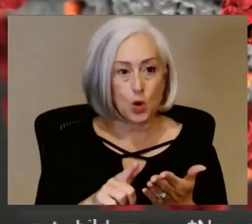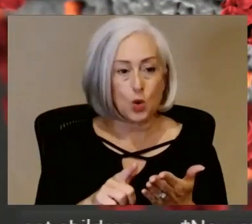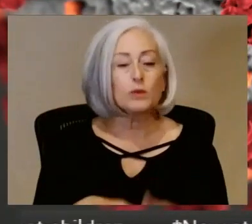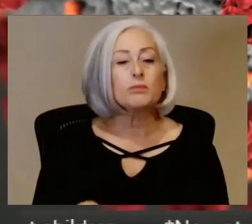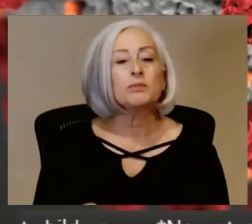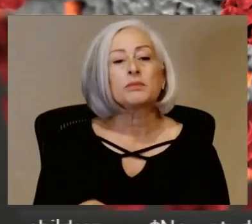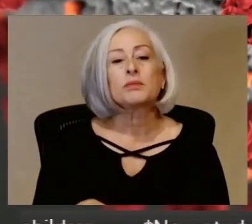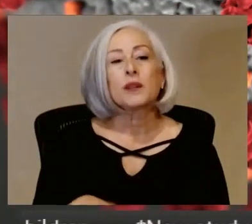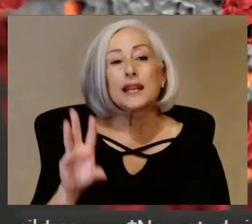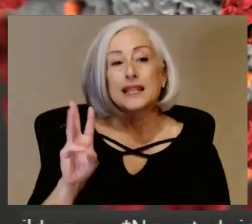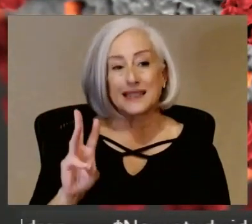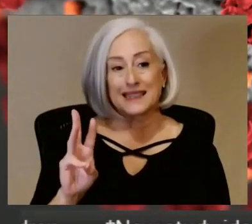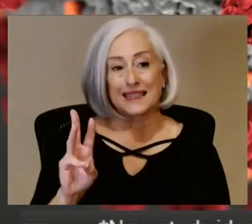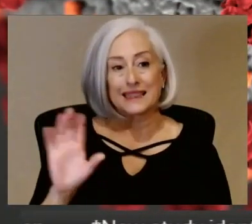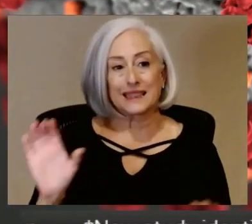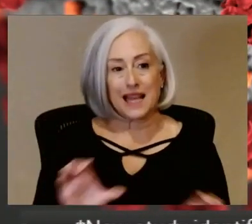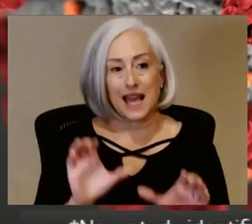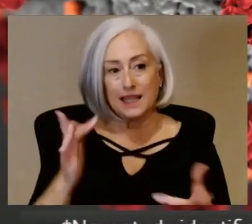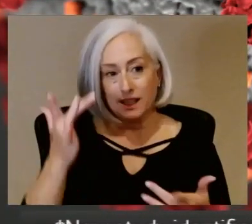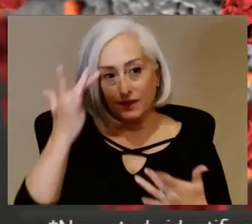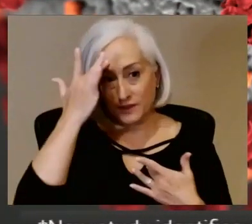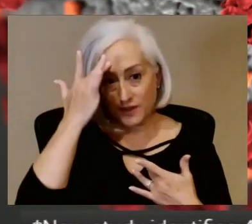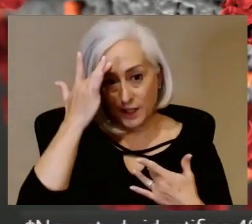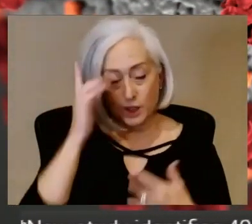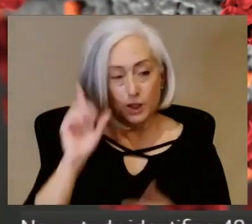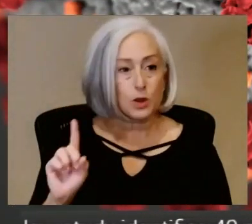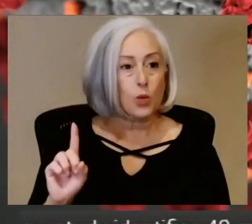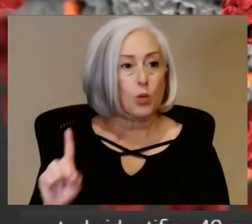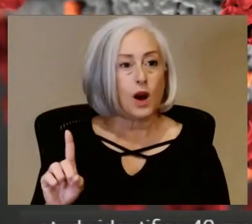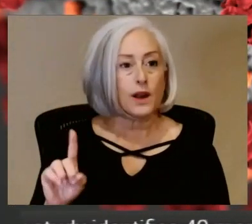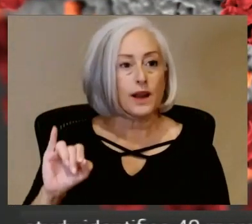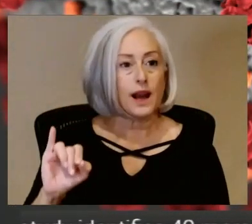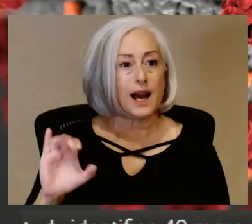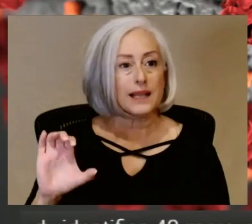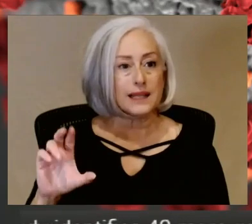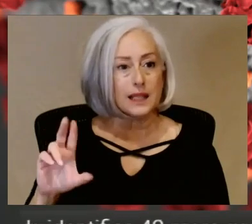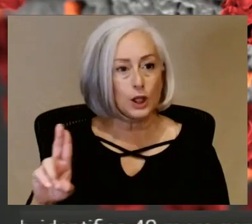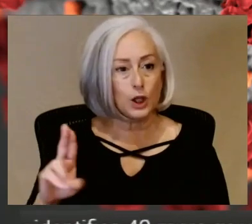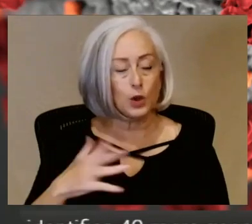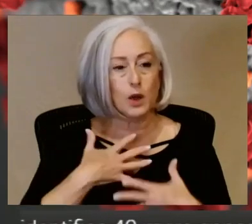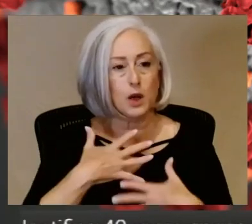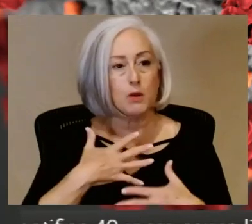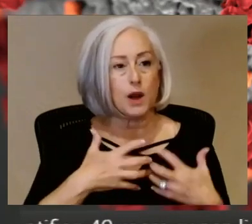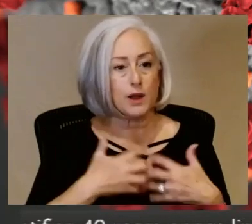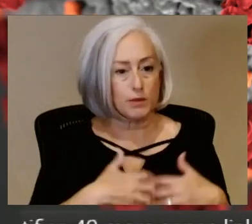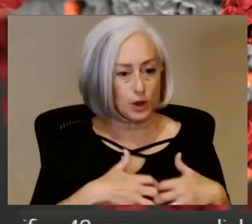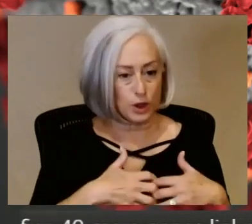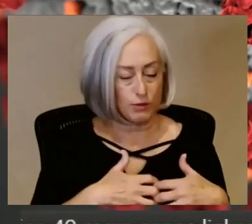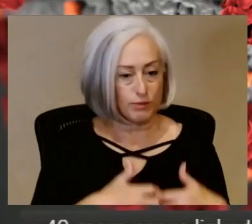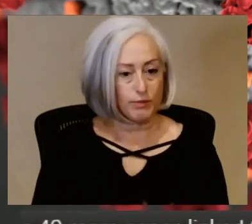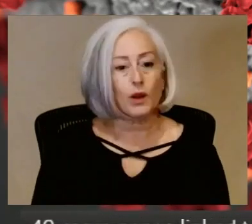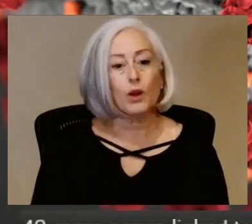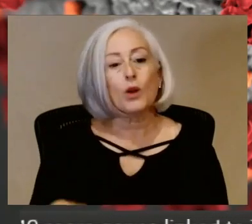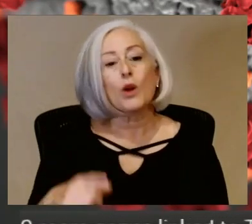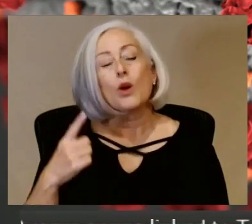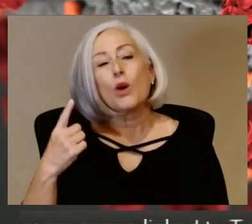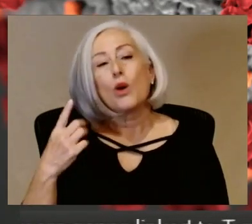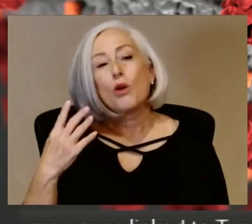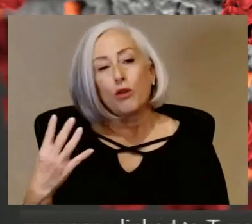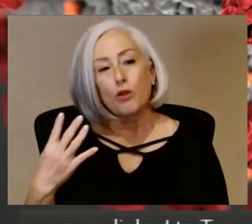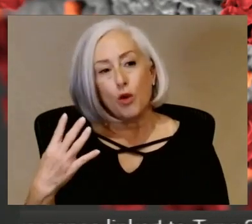6 active infections, 1 in the ICU, that person's on the ventilator, but 4 in that recovery period. And I think what we're also seeing as moving through